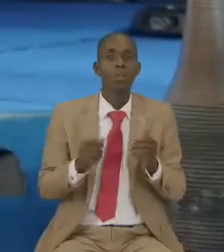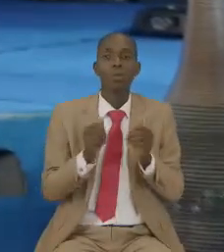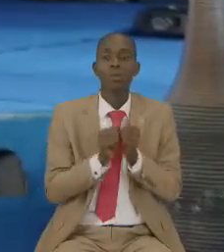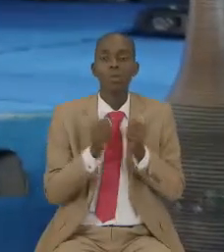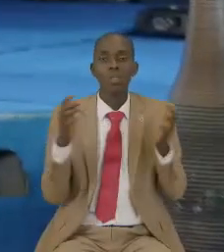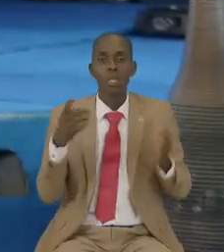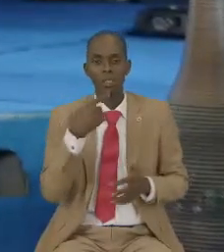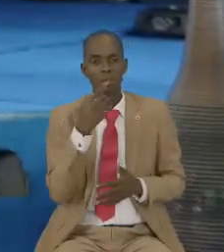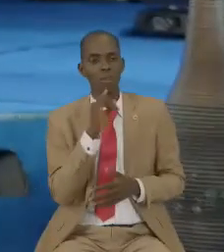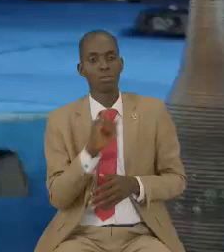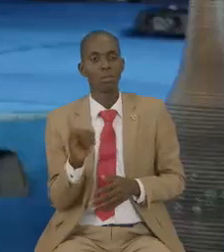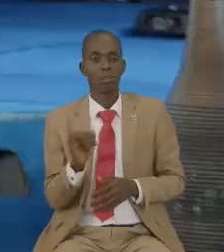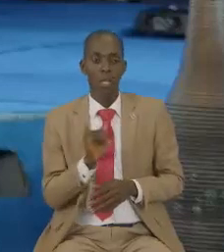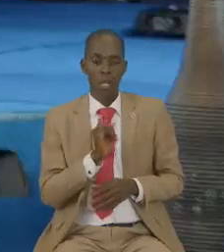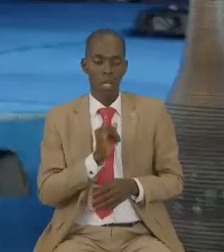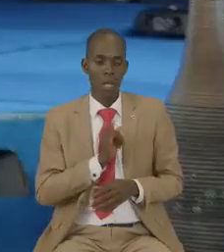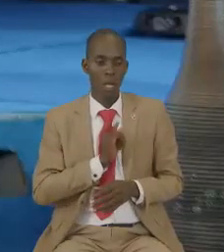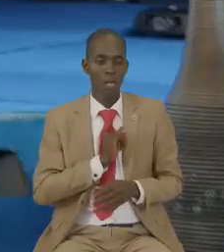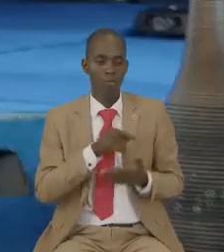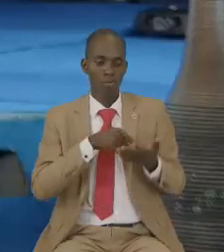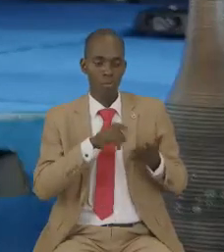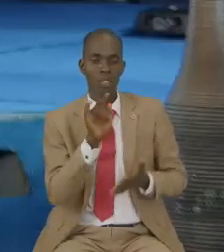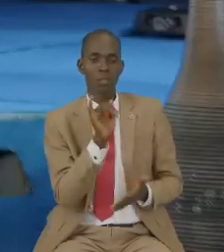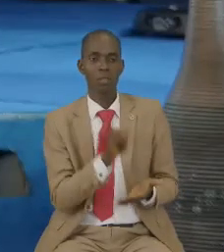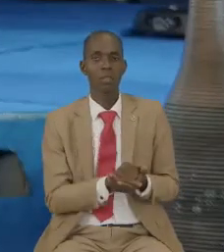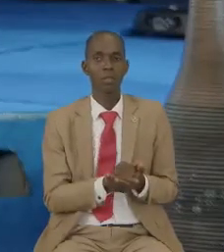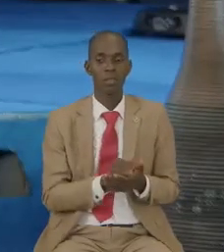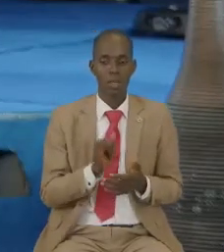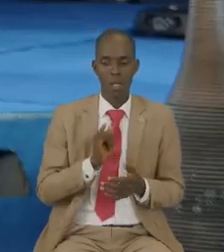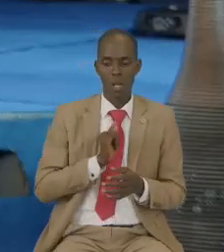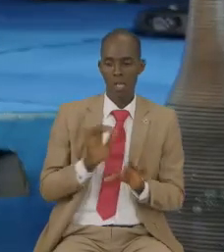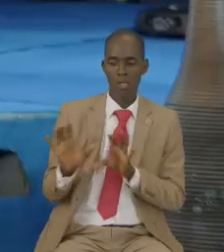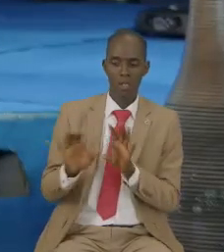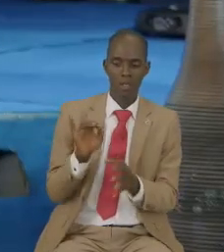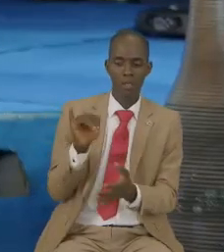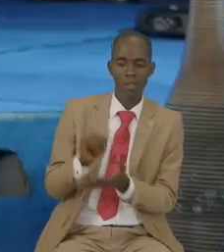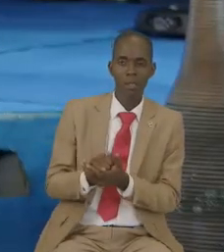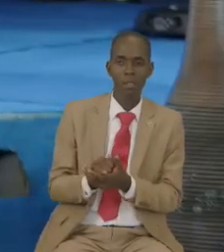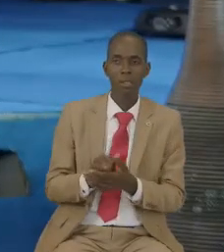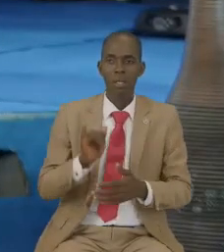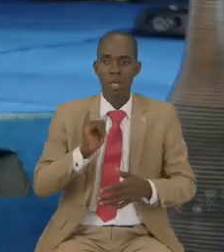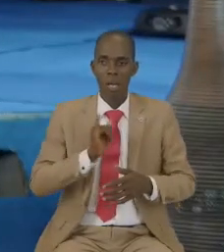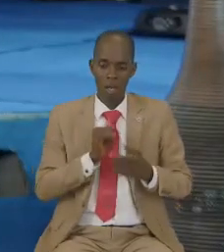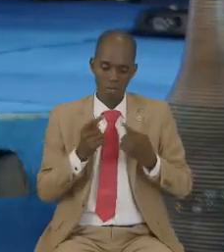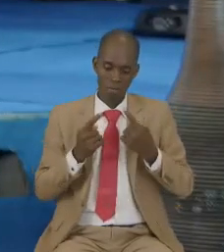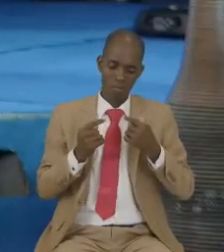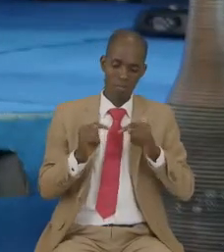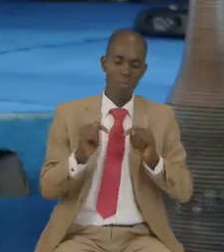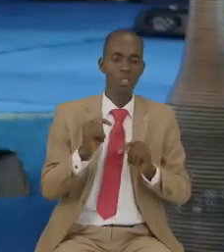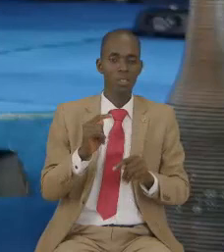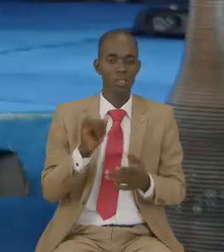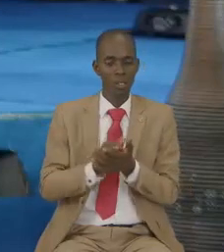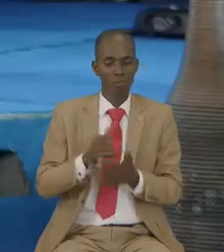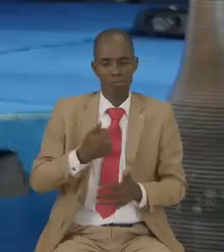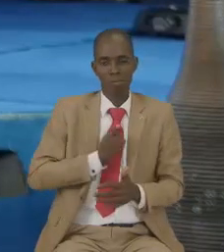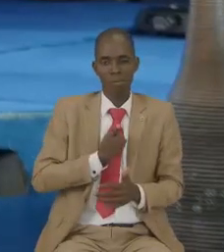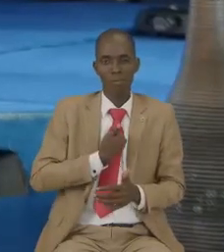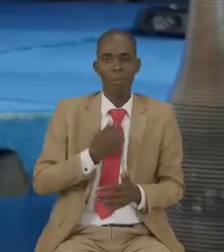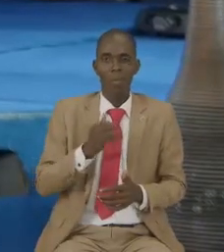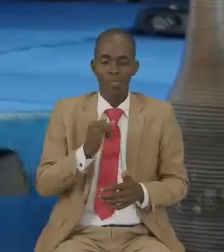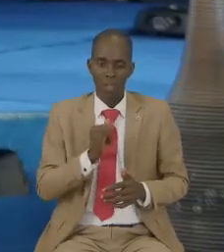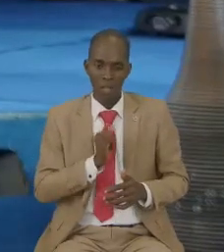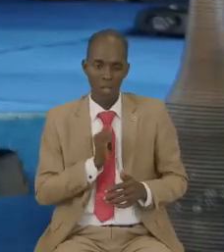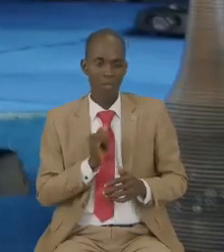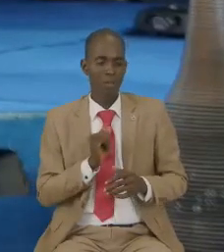saying, I paid that, I did that, I tried that, I endeavored